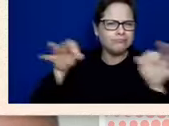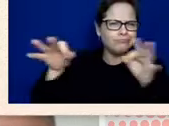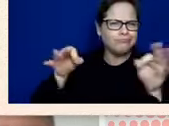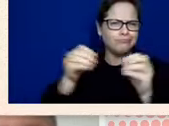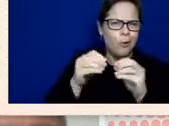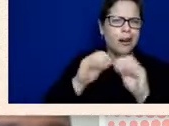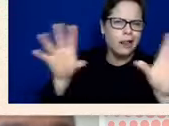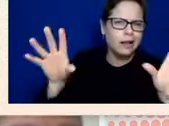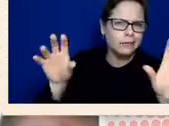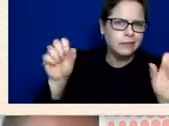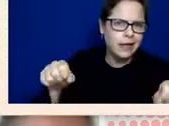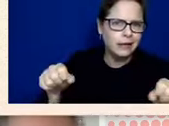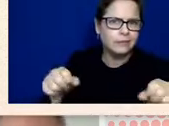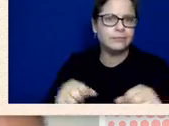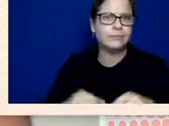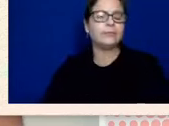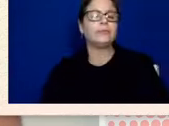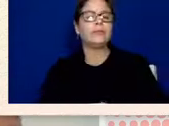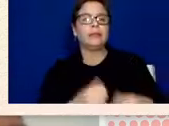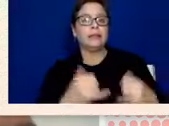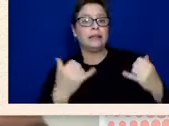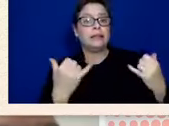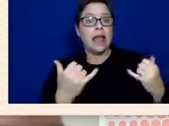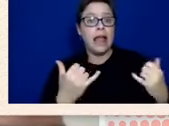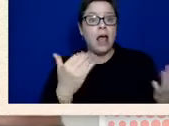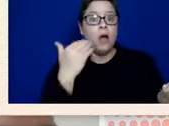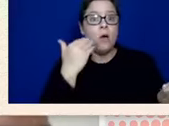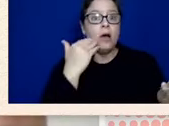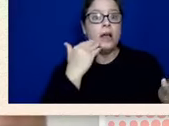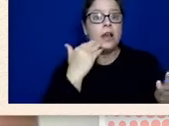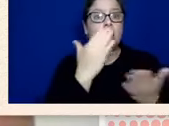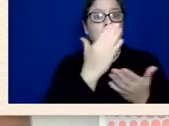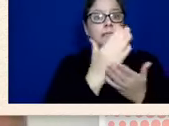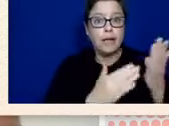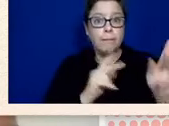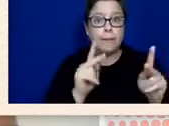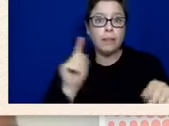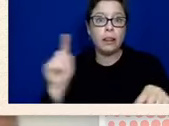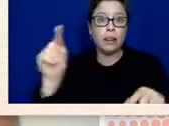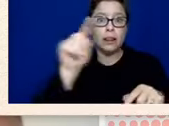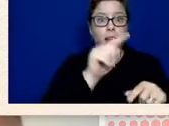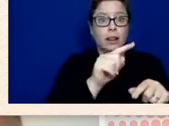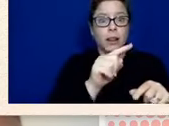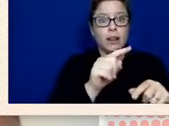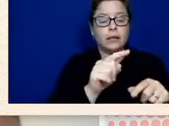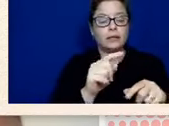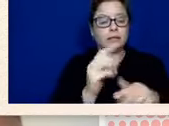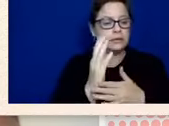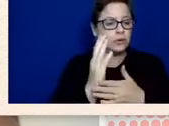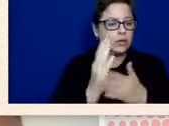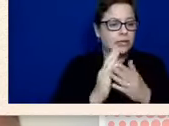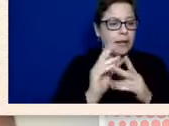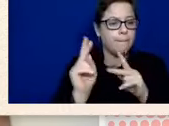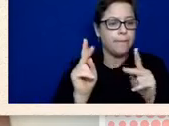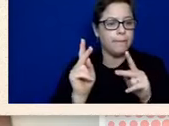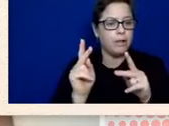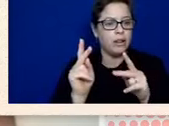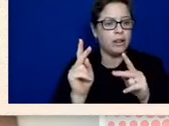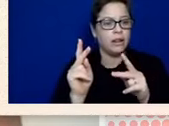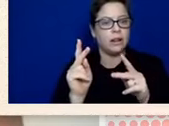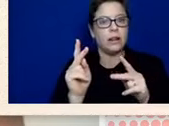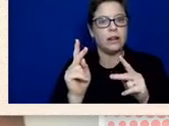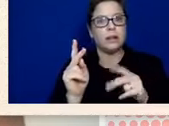So I know certain people, especially certain people that siblings who